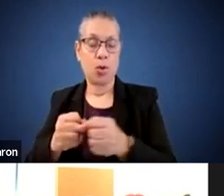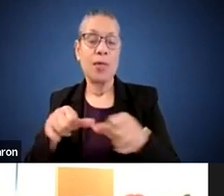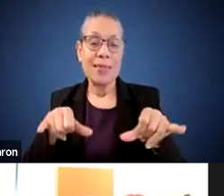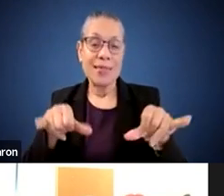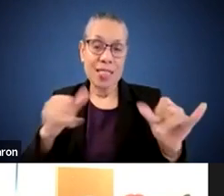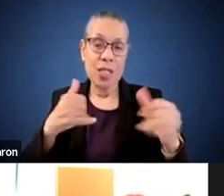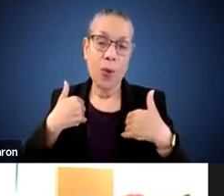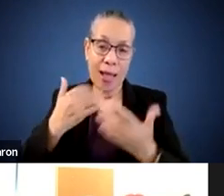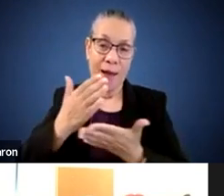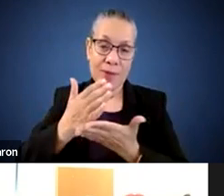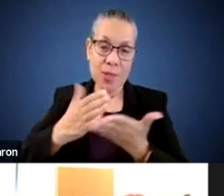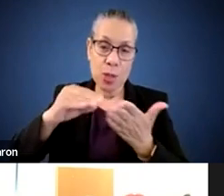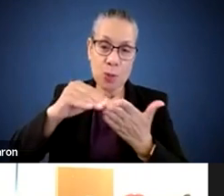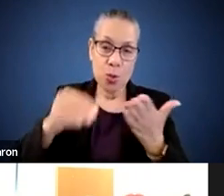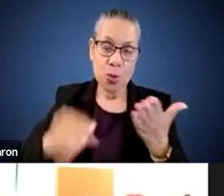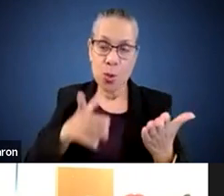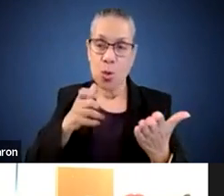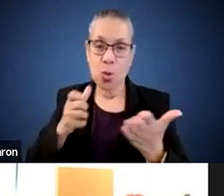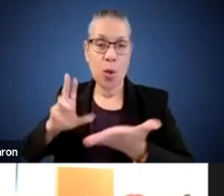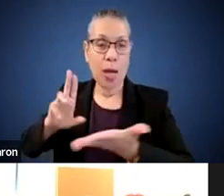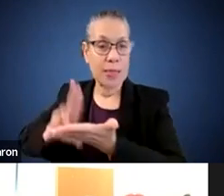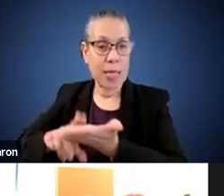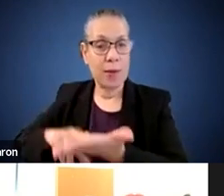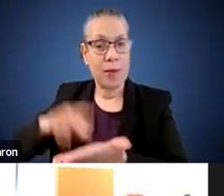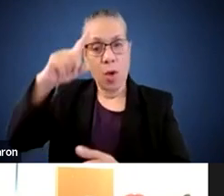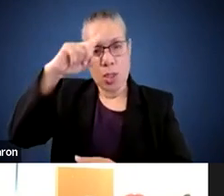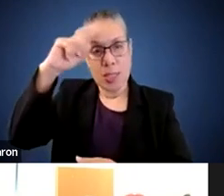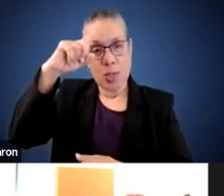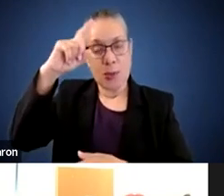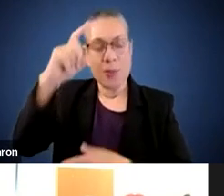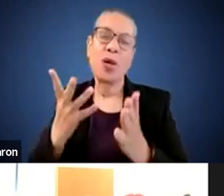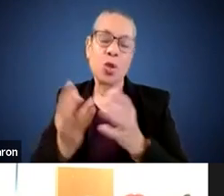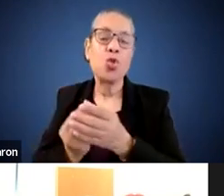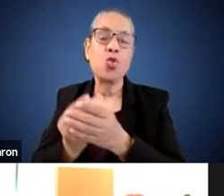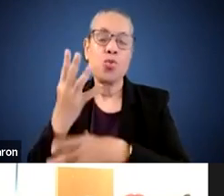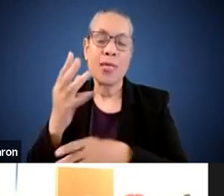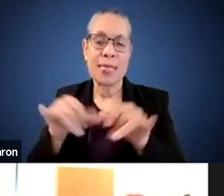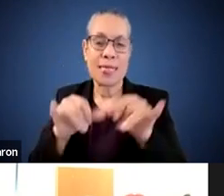are um enrolling in their spring semester of coursework